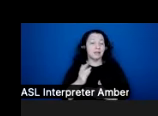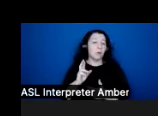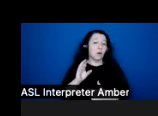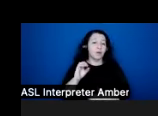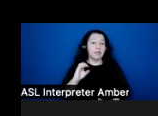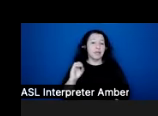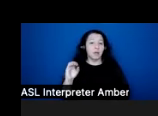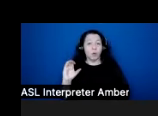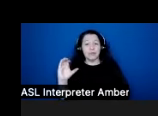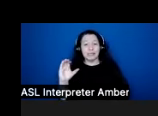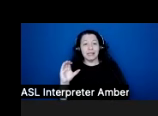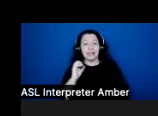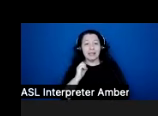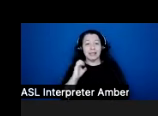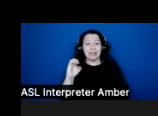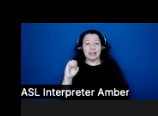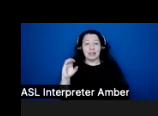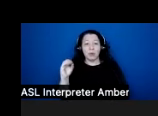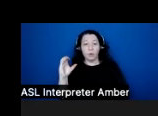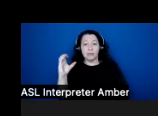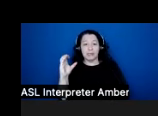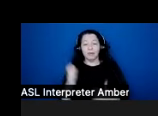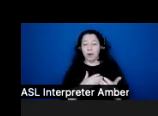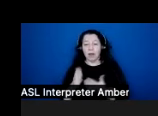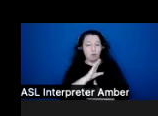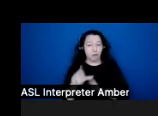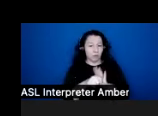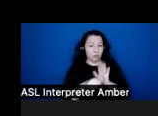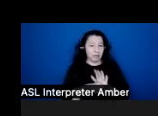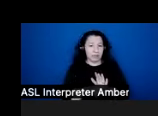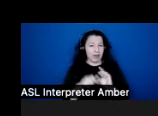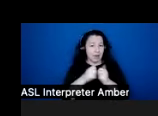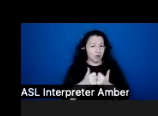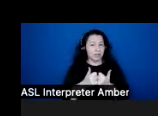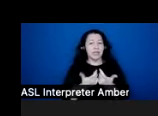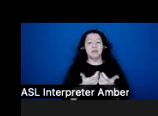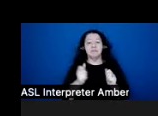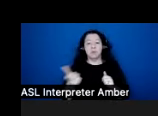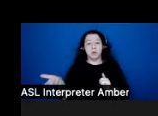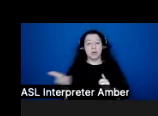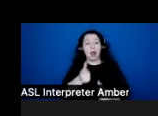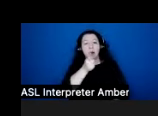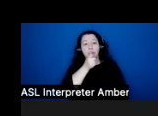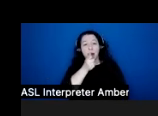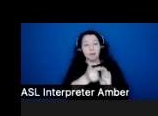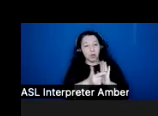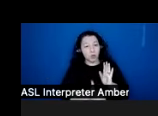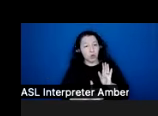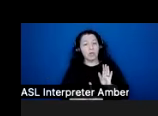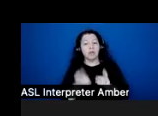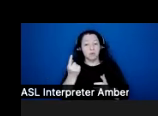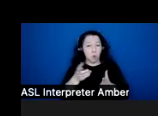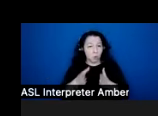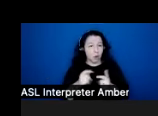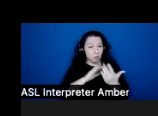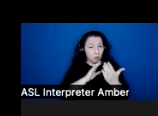or whatever your state entity is. You can hire private attorneys. That might be a strategy. And then